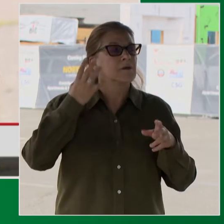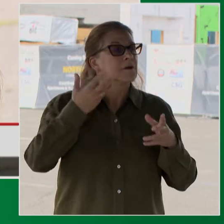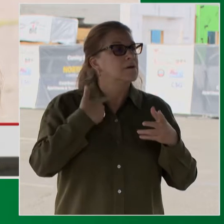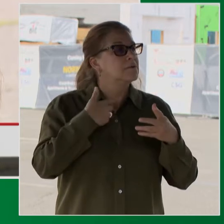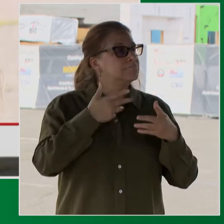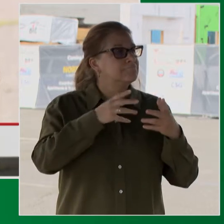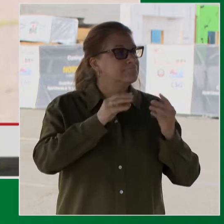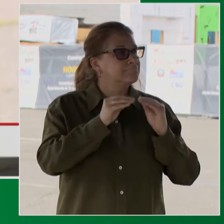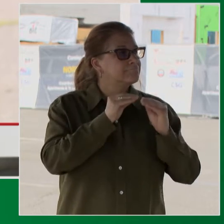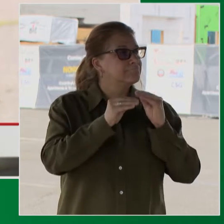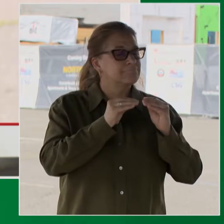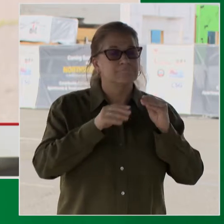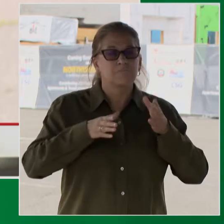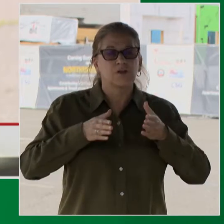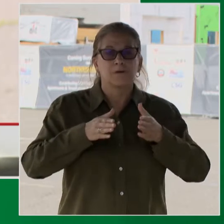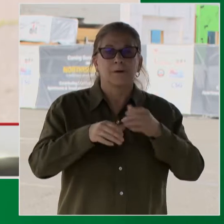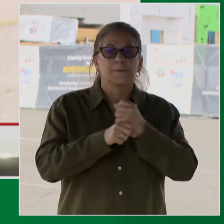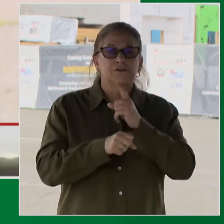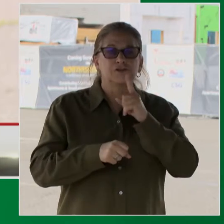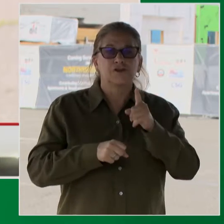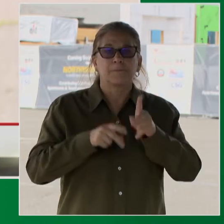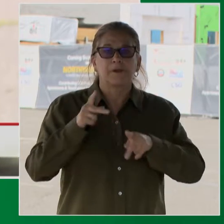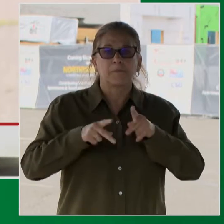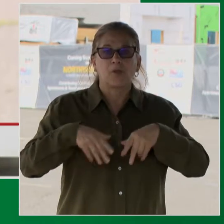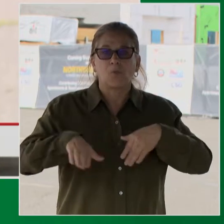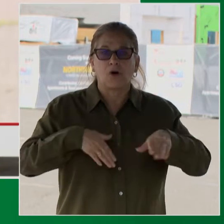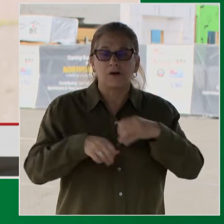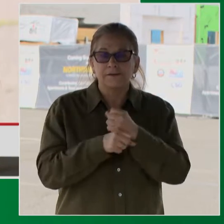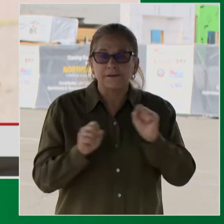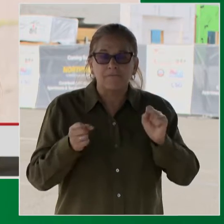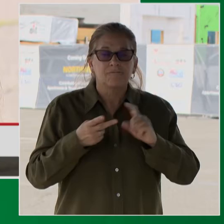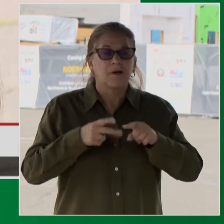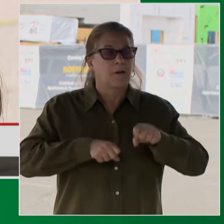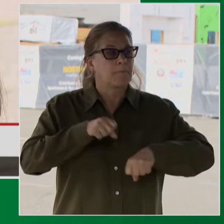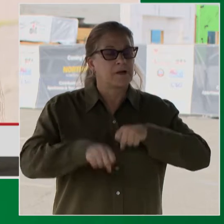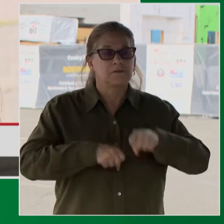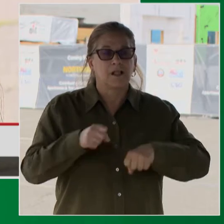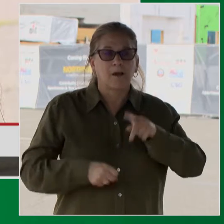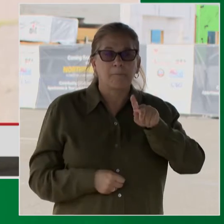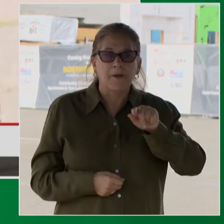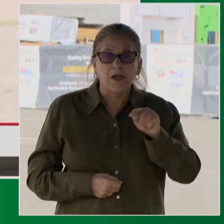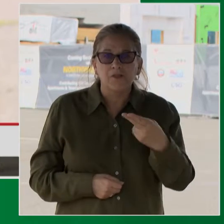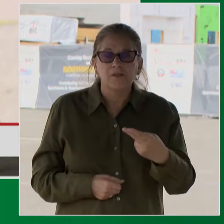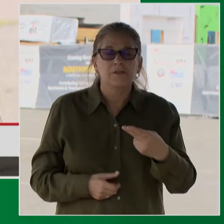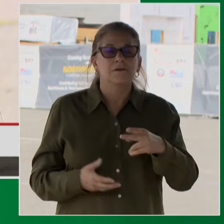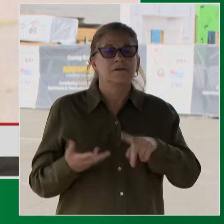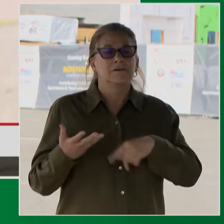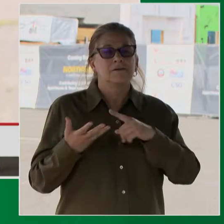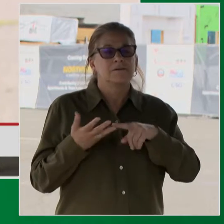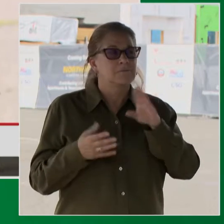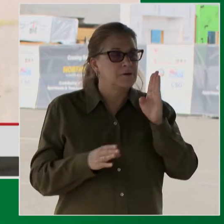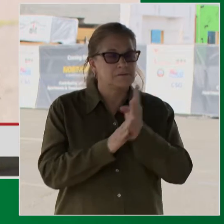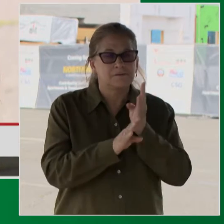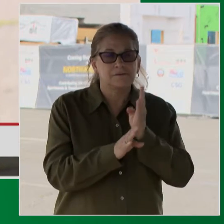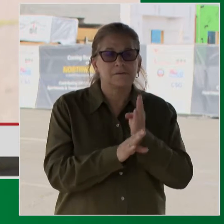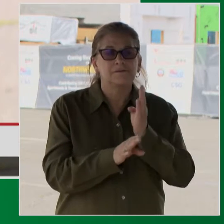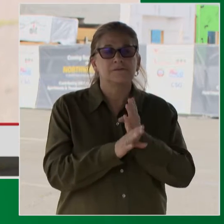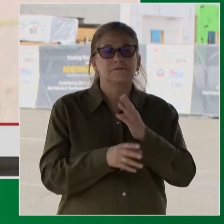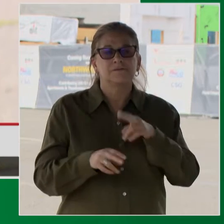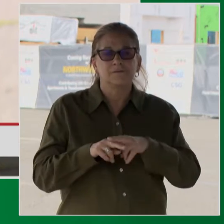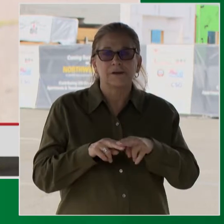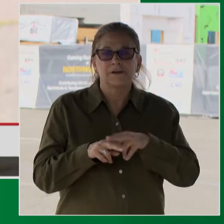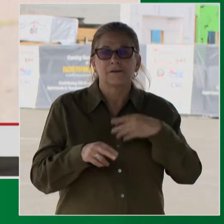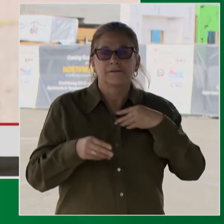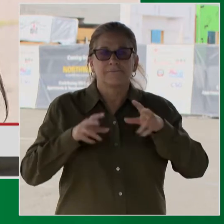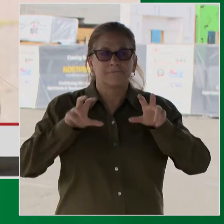riding bikes in protected bike lanes. There's also some really exciting things around activating streets.